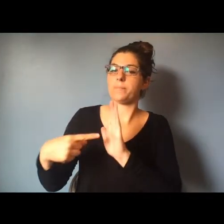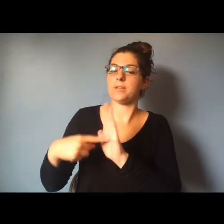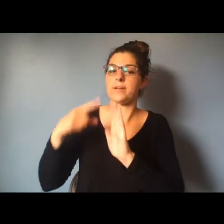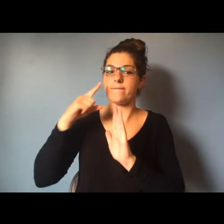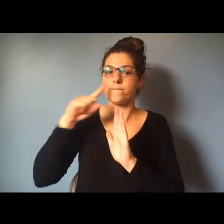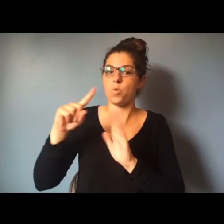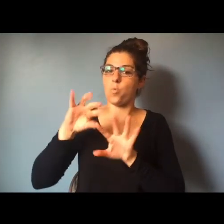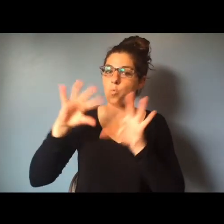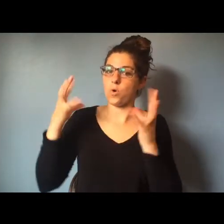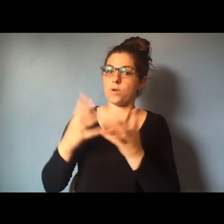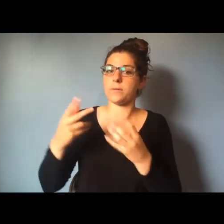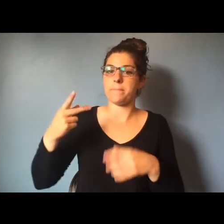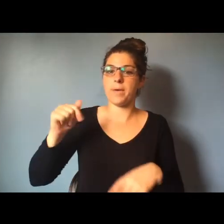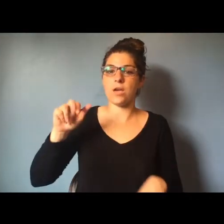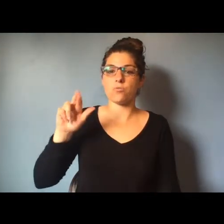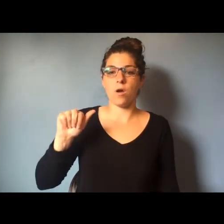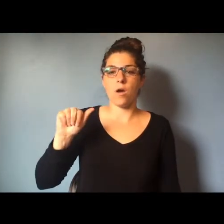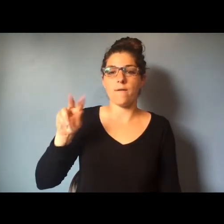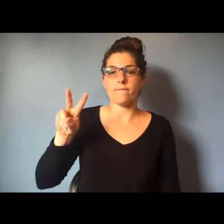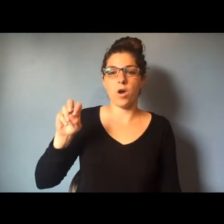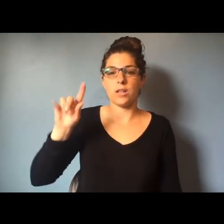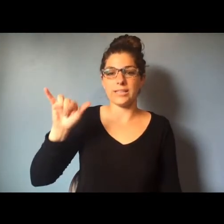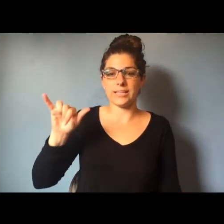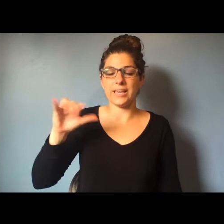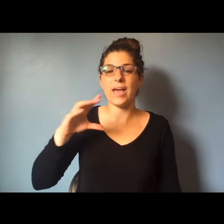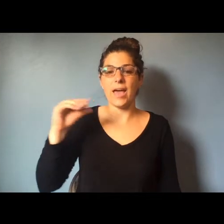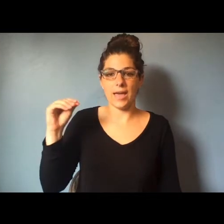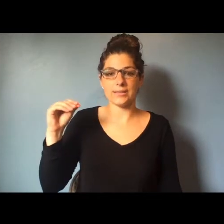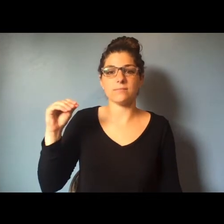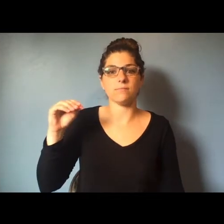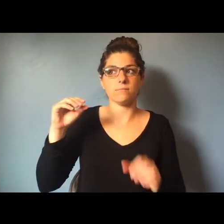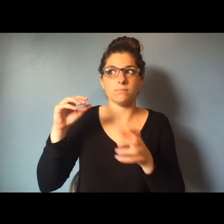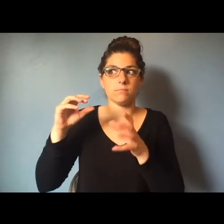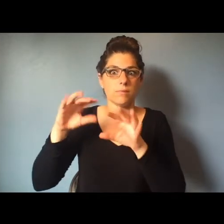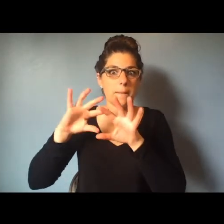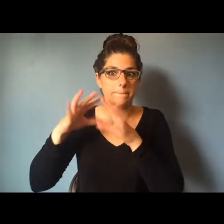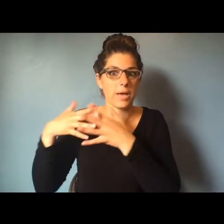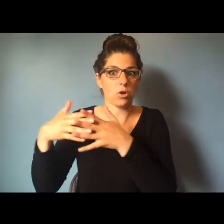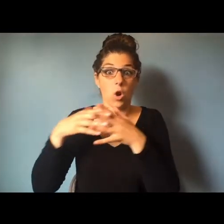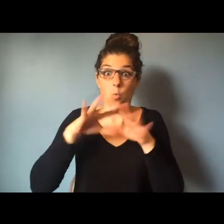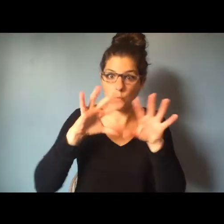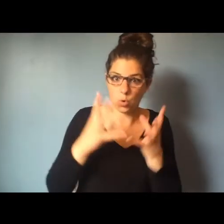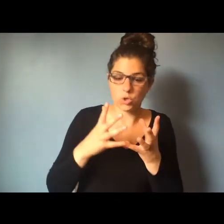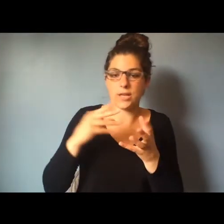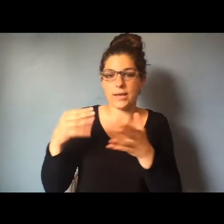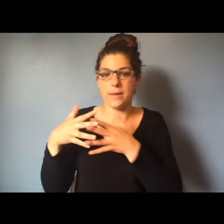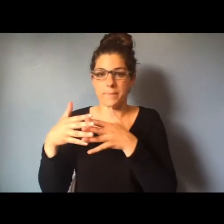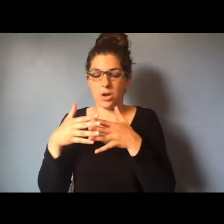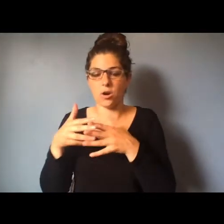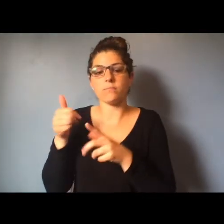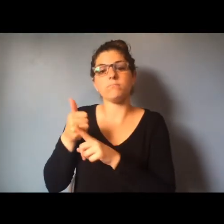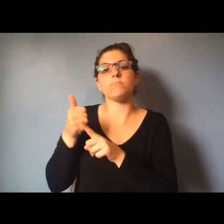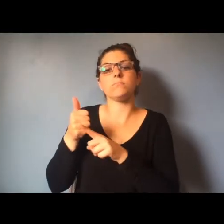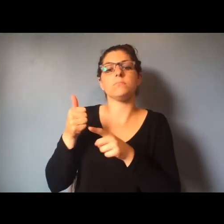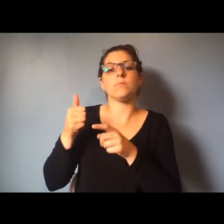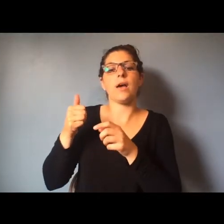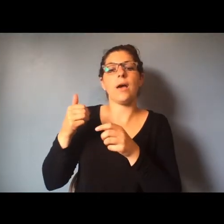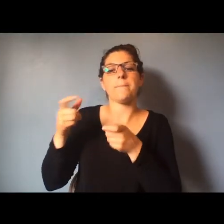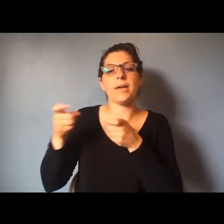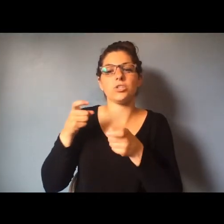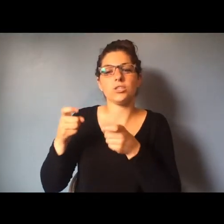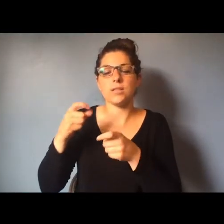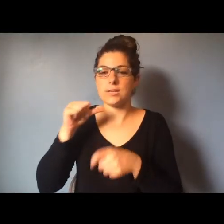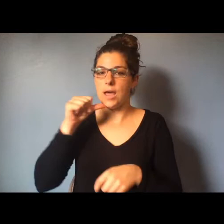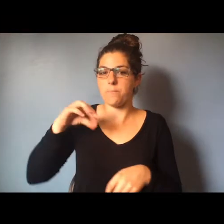Para Volley and Para Volley Pan America. Nikki also created and manages a nonprofit called Limitless